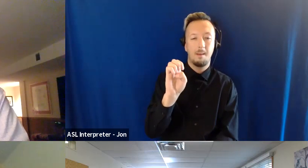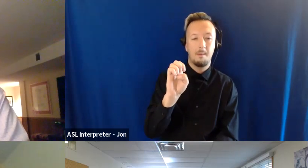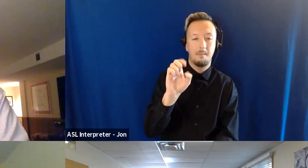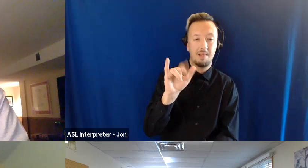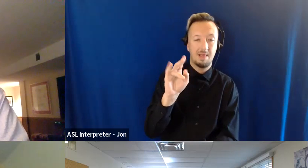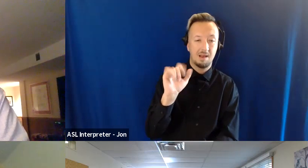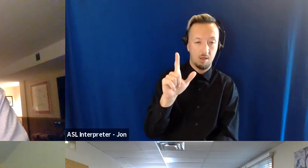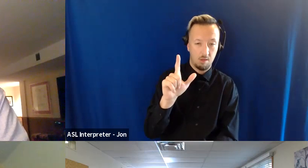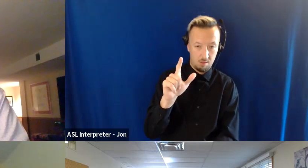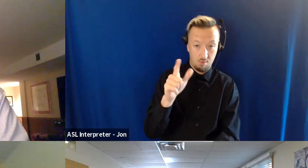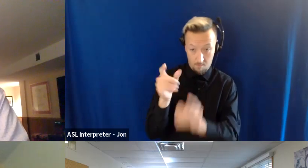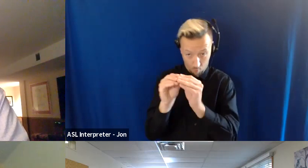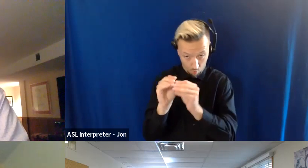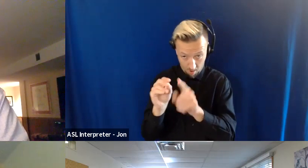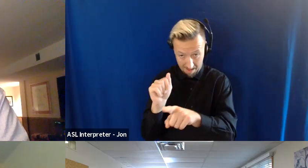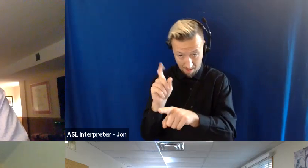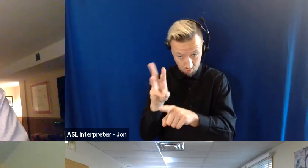Andrew?